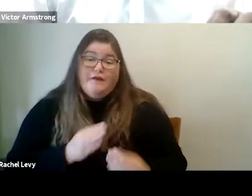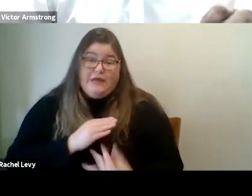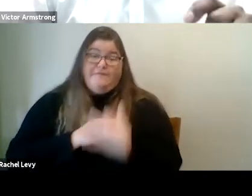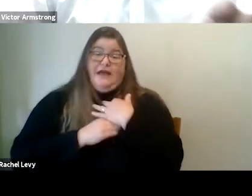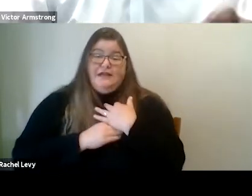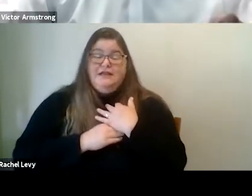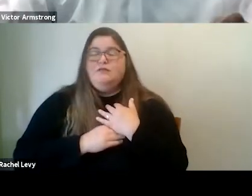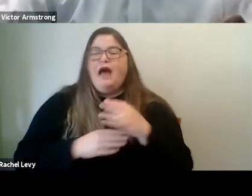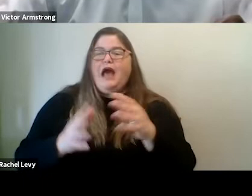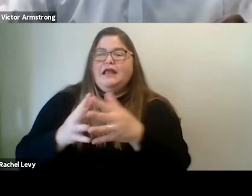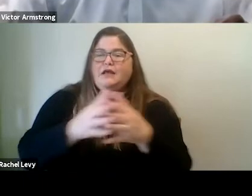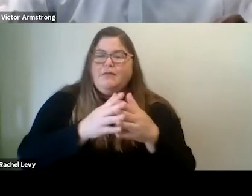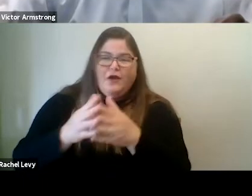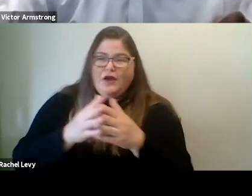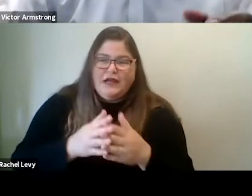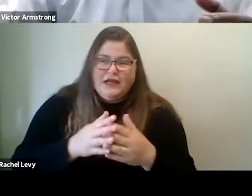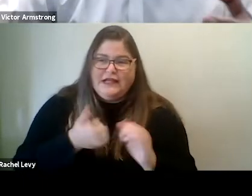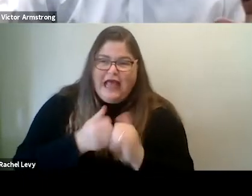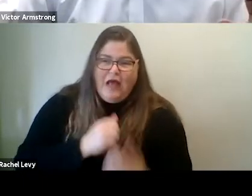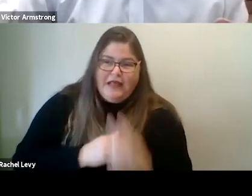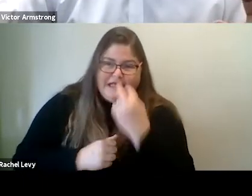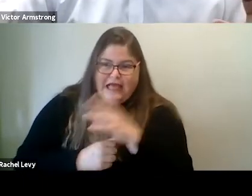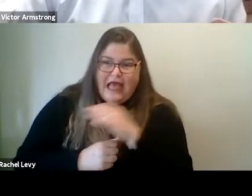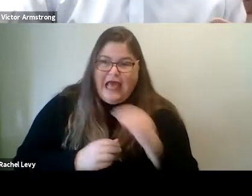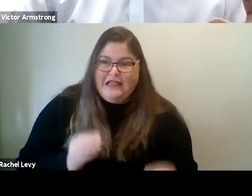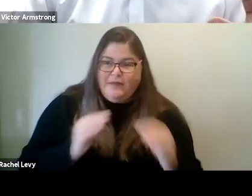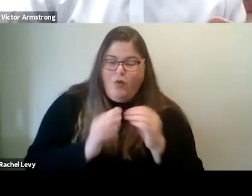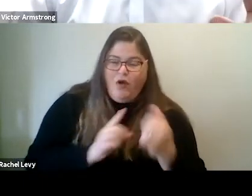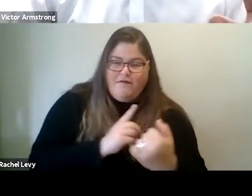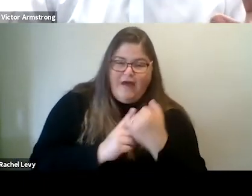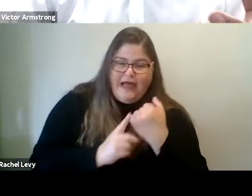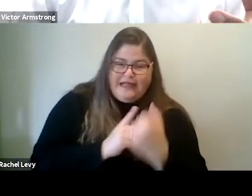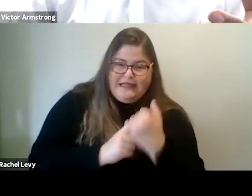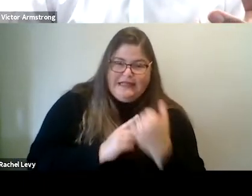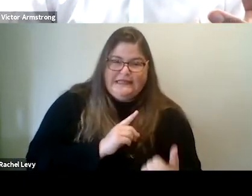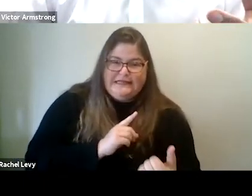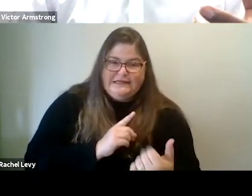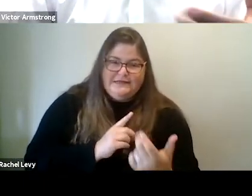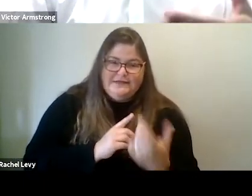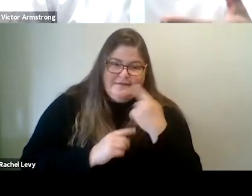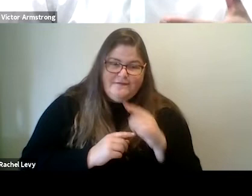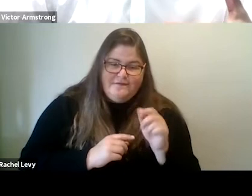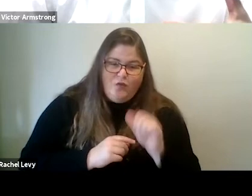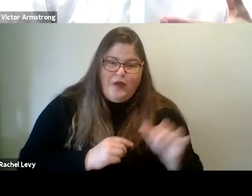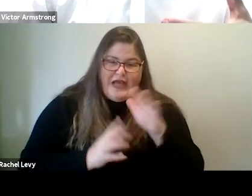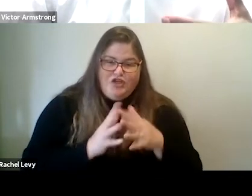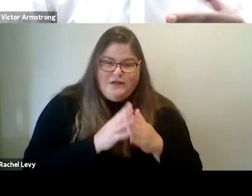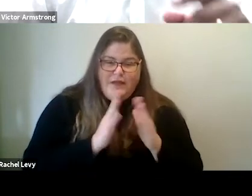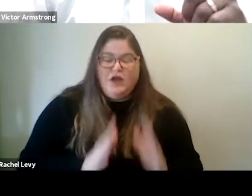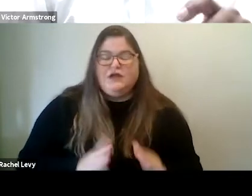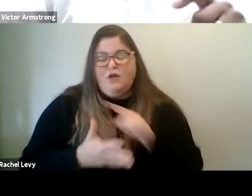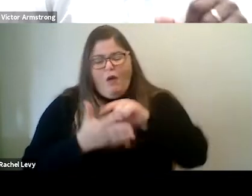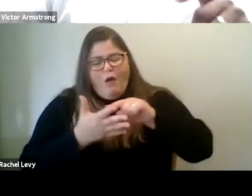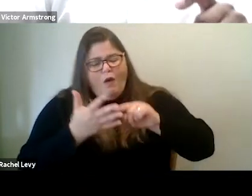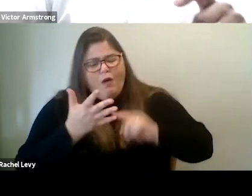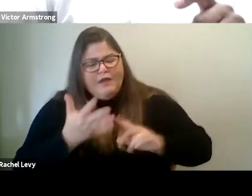trans Americans, and the increasing rates of violence against Asian Americans. It's my contention